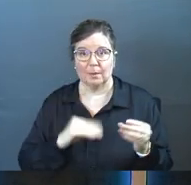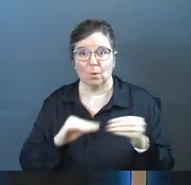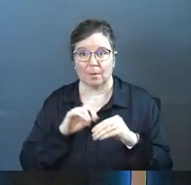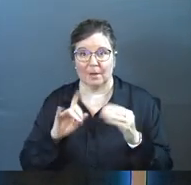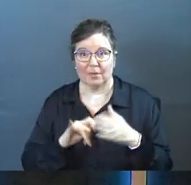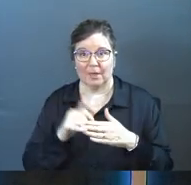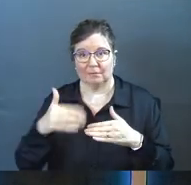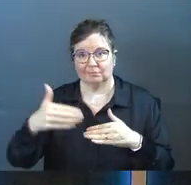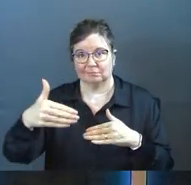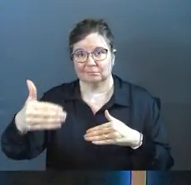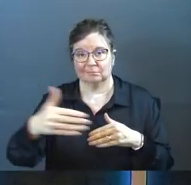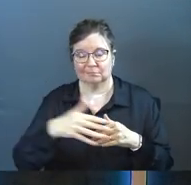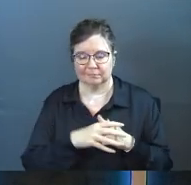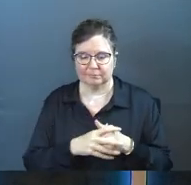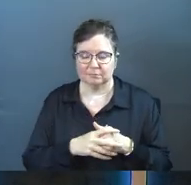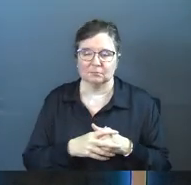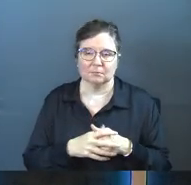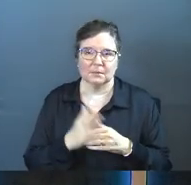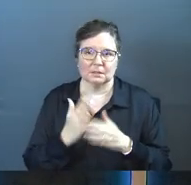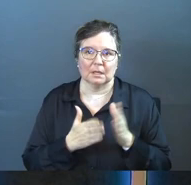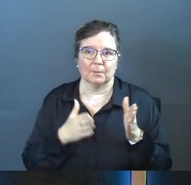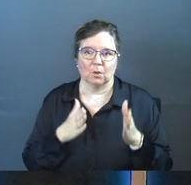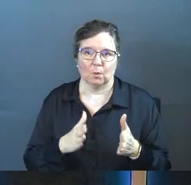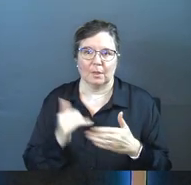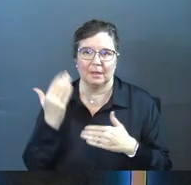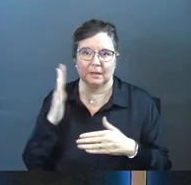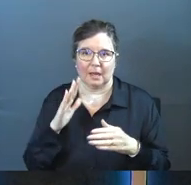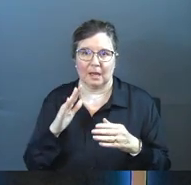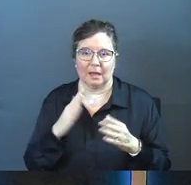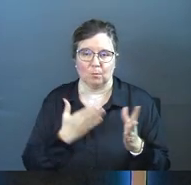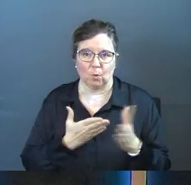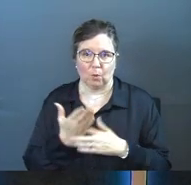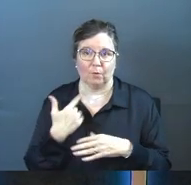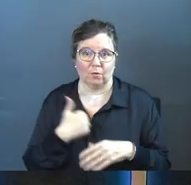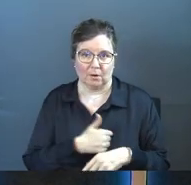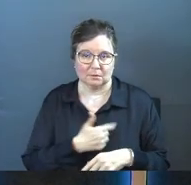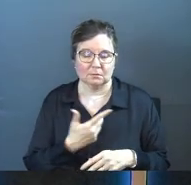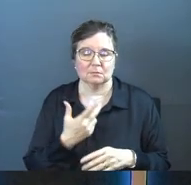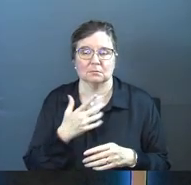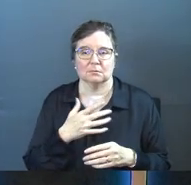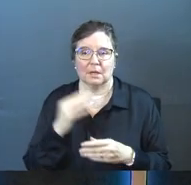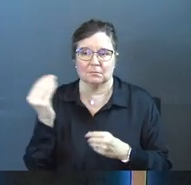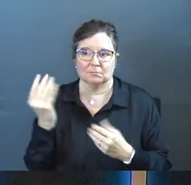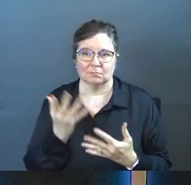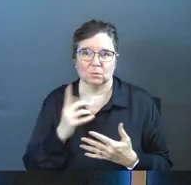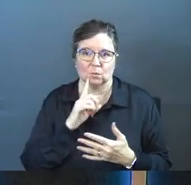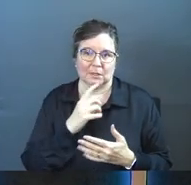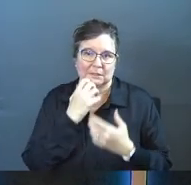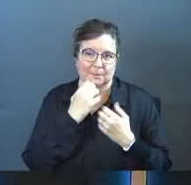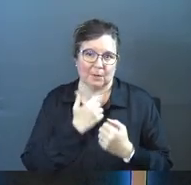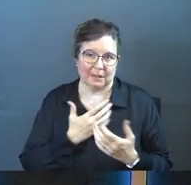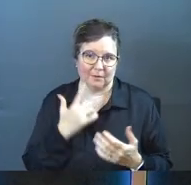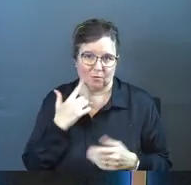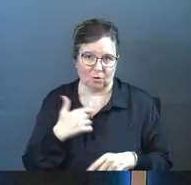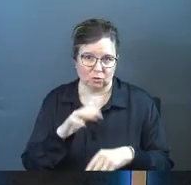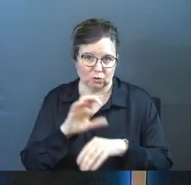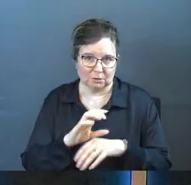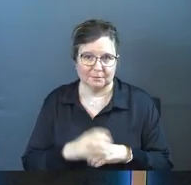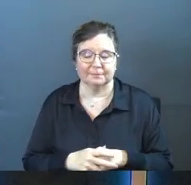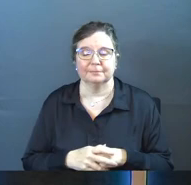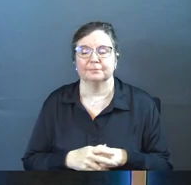more about them in the coming year, just some of the ways that God broke through for us and spoke some really precious things for our